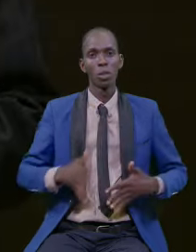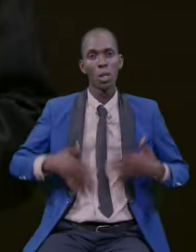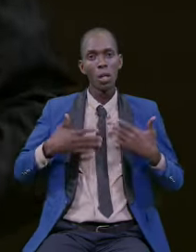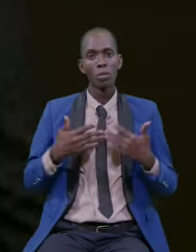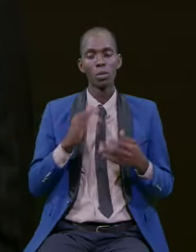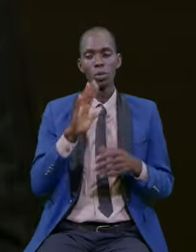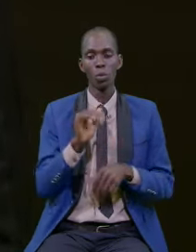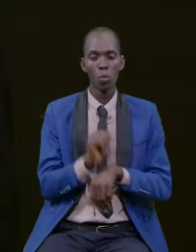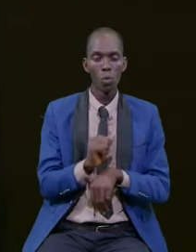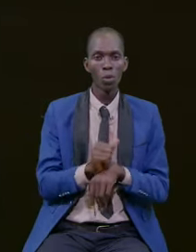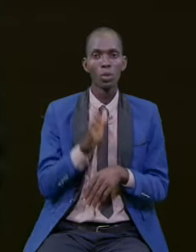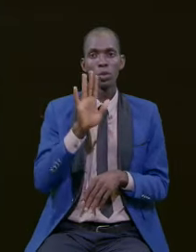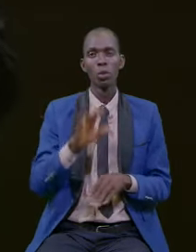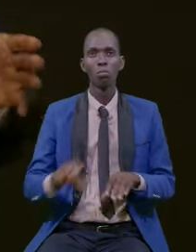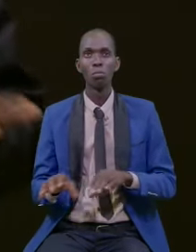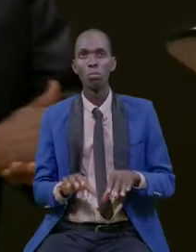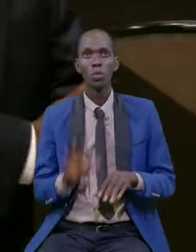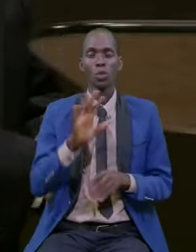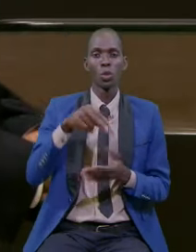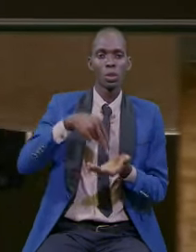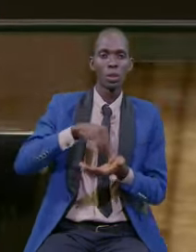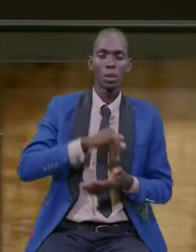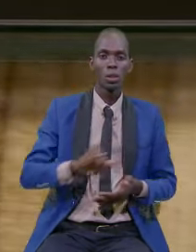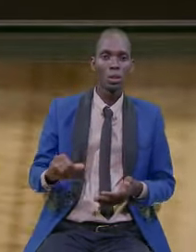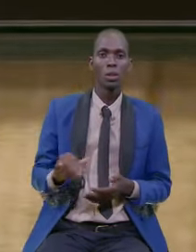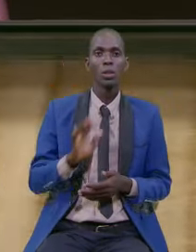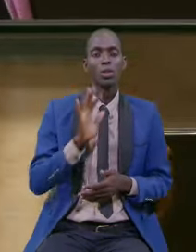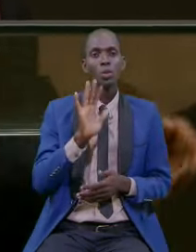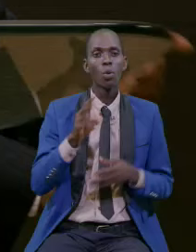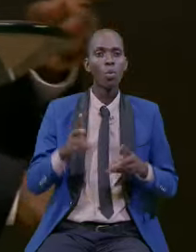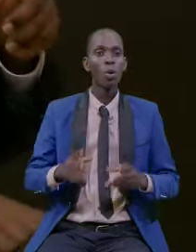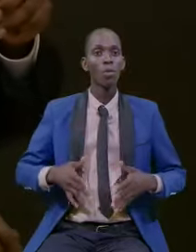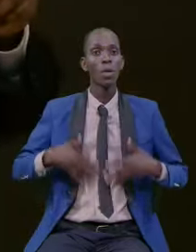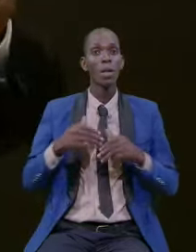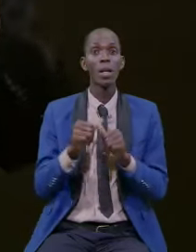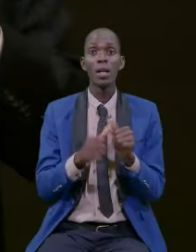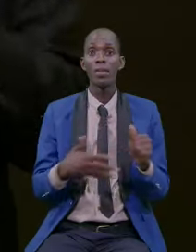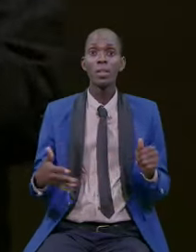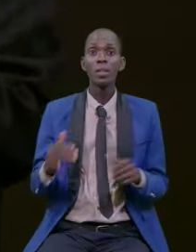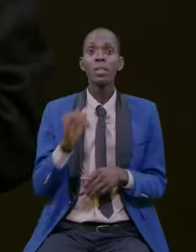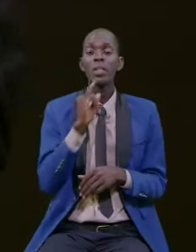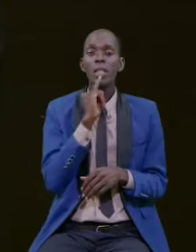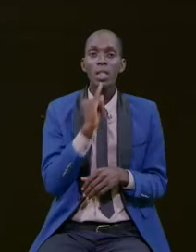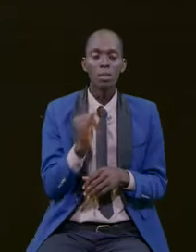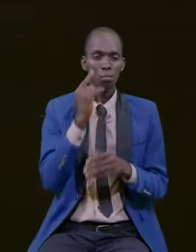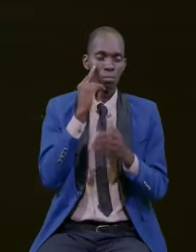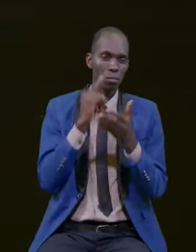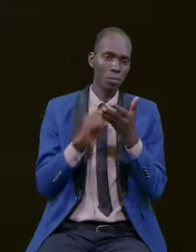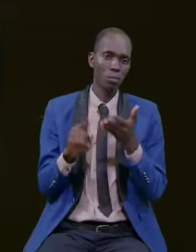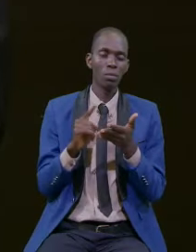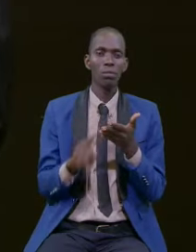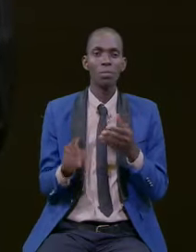your action, your standing, your disposition, everything is observable. Number